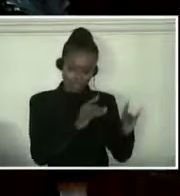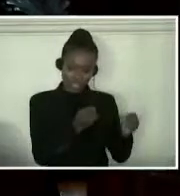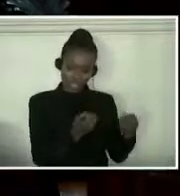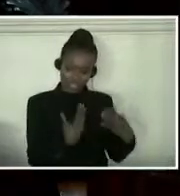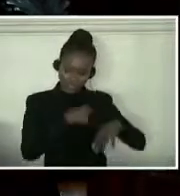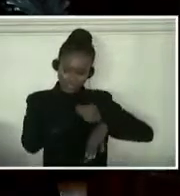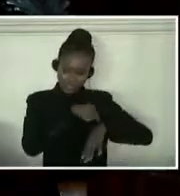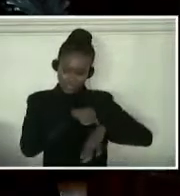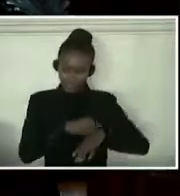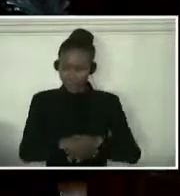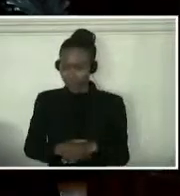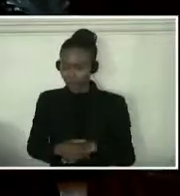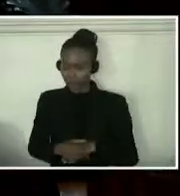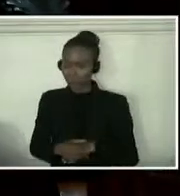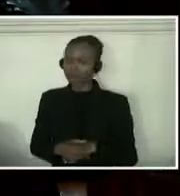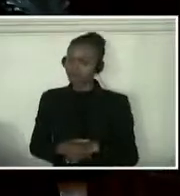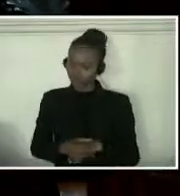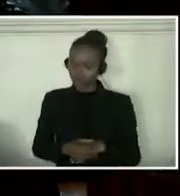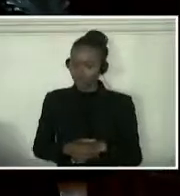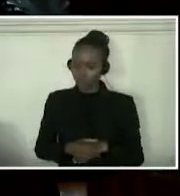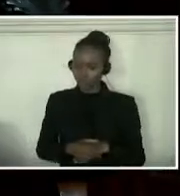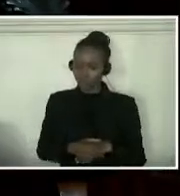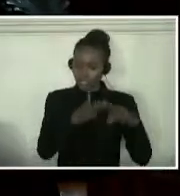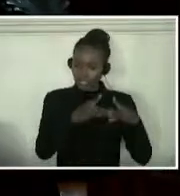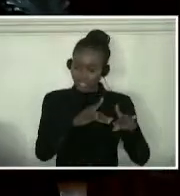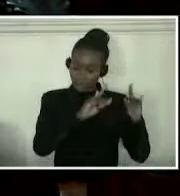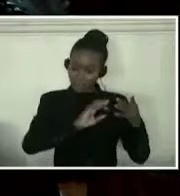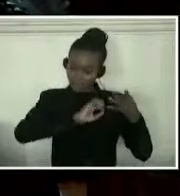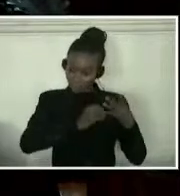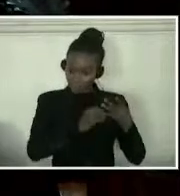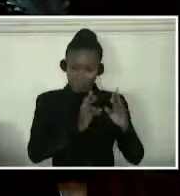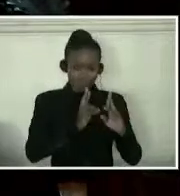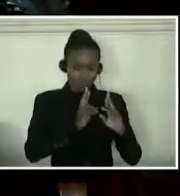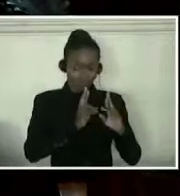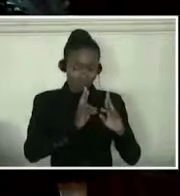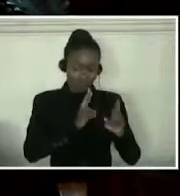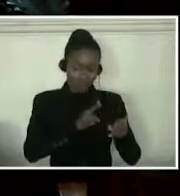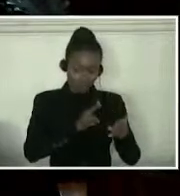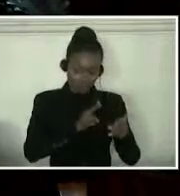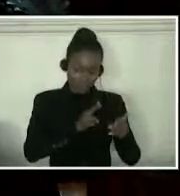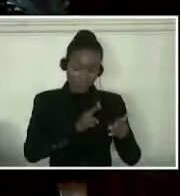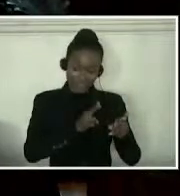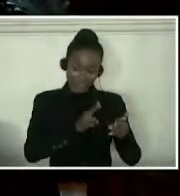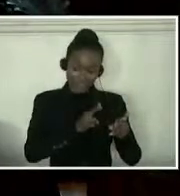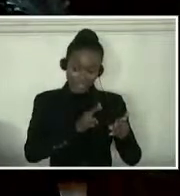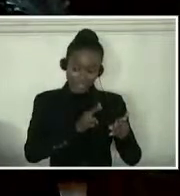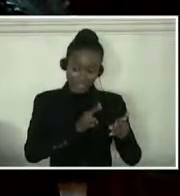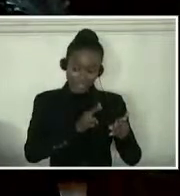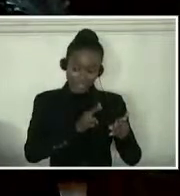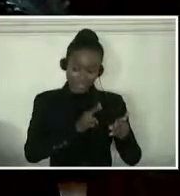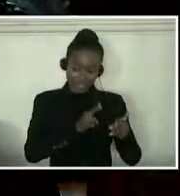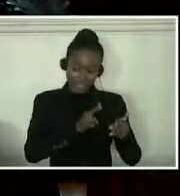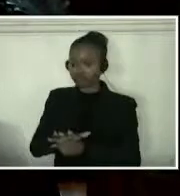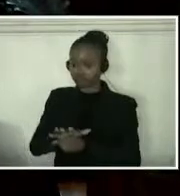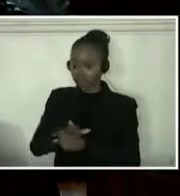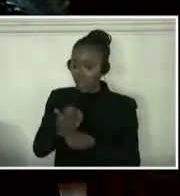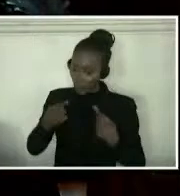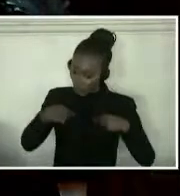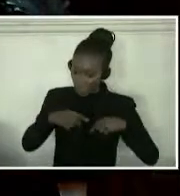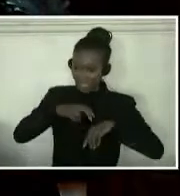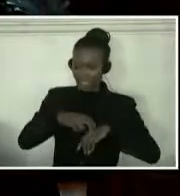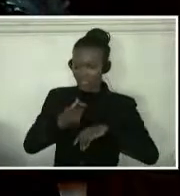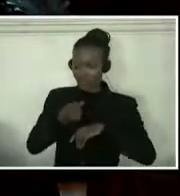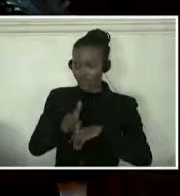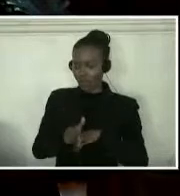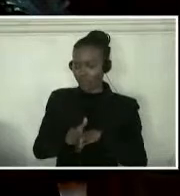thank you very much jefferson as part of strengthening our response to the deadly conflict 19 pandemic we needed to urgently